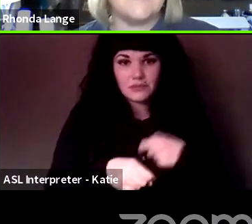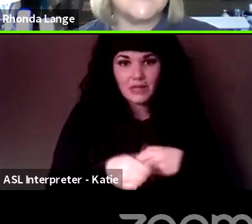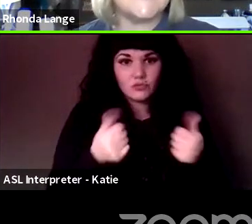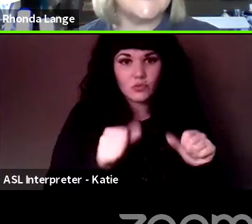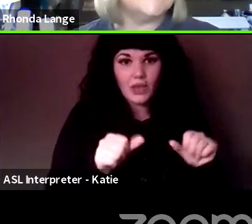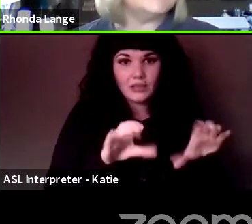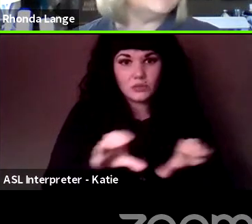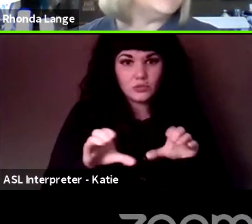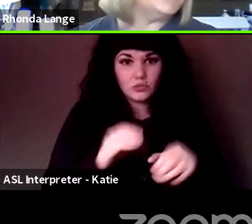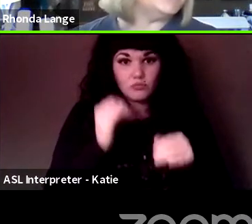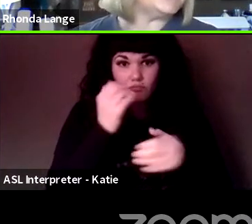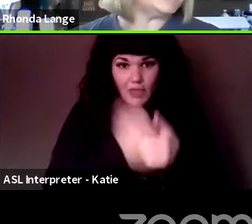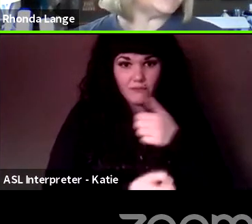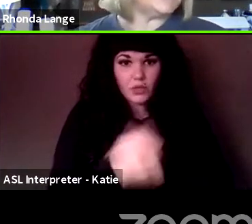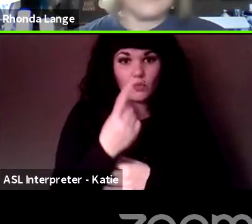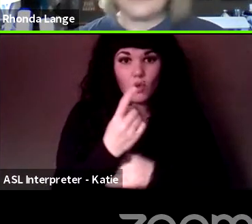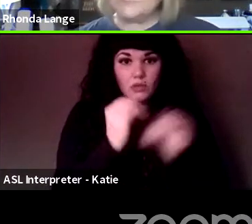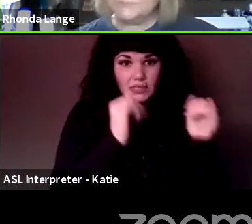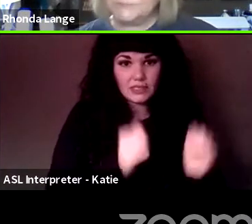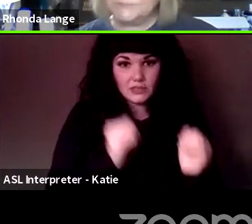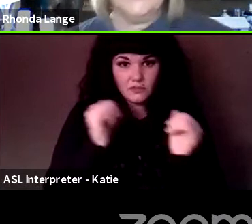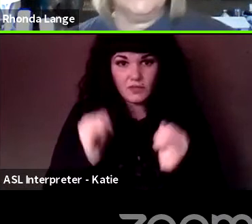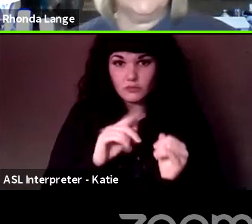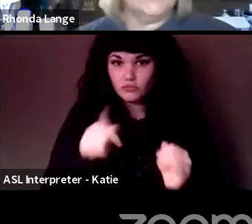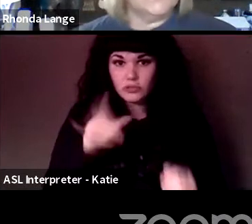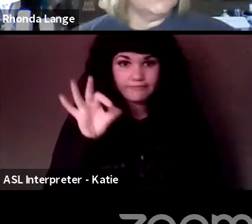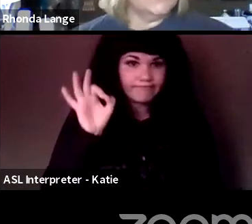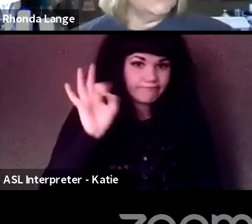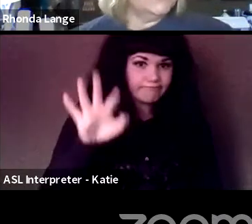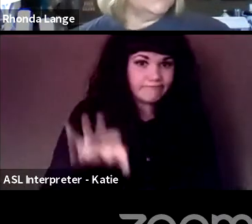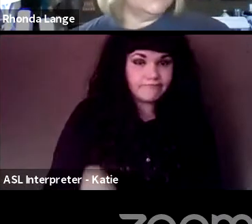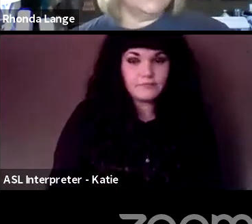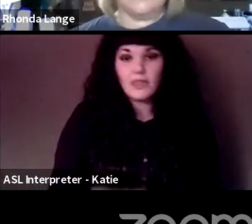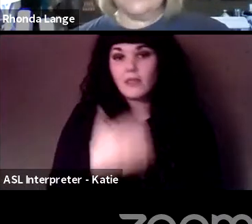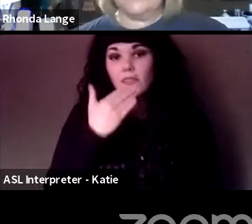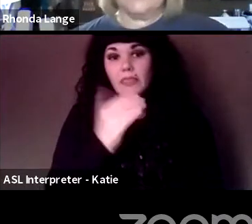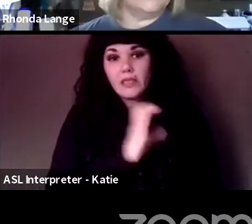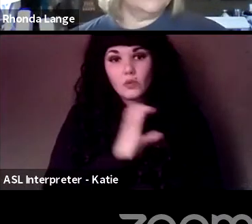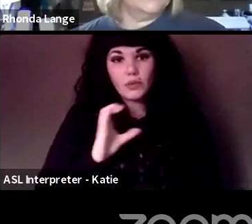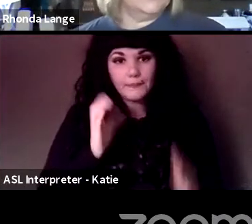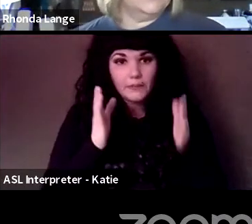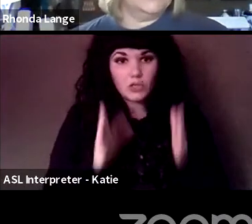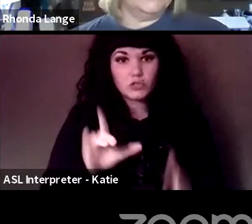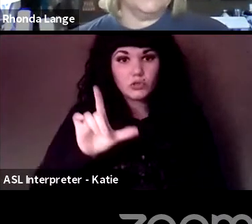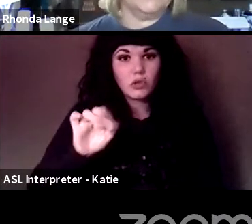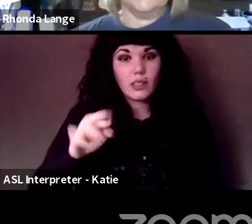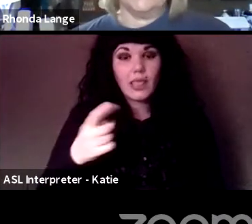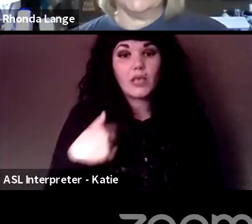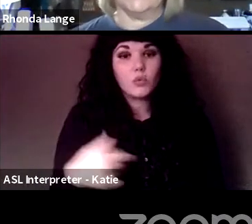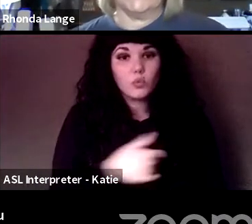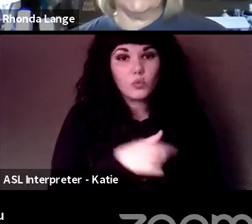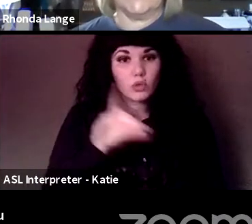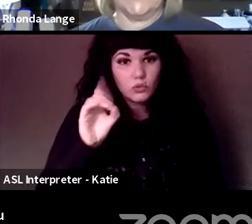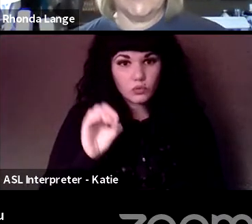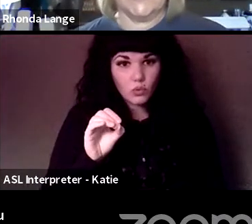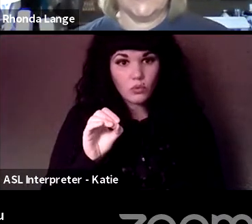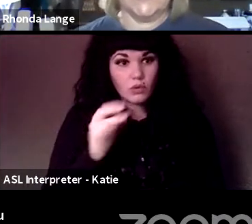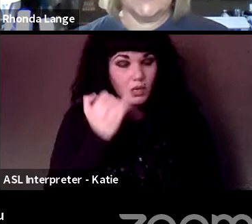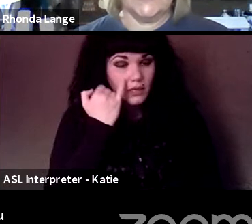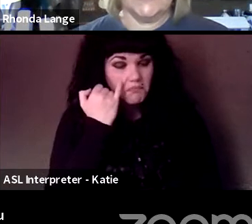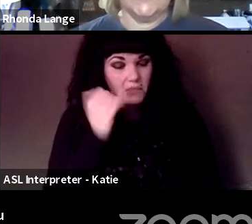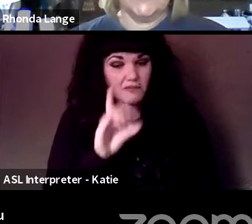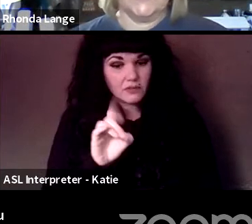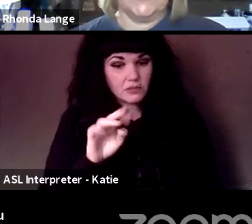just my thoughts on it. Thank you, Commissioner Lang. So we do, unless Doug would like to. Commissioner